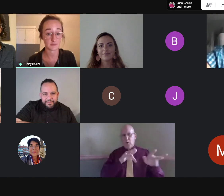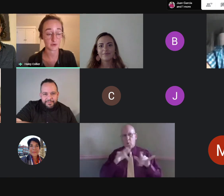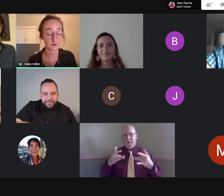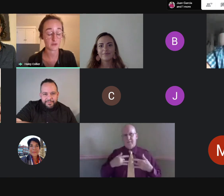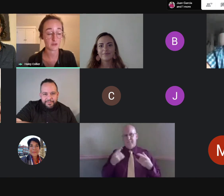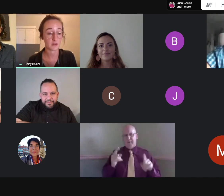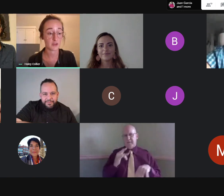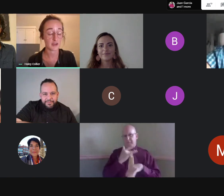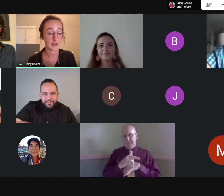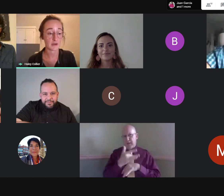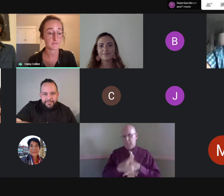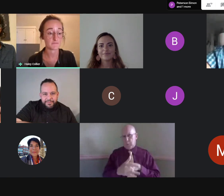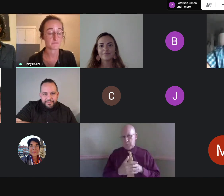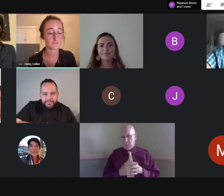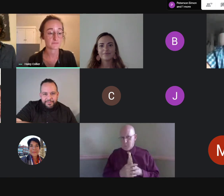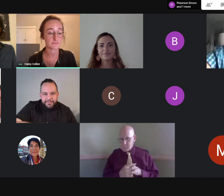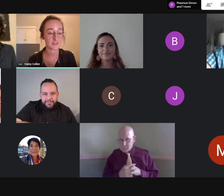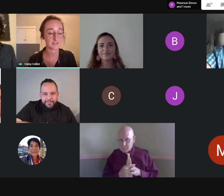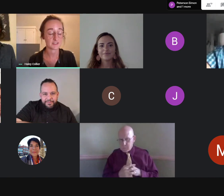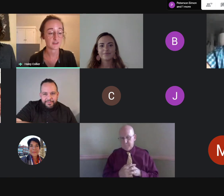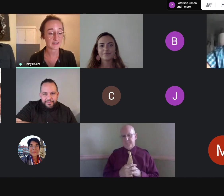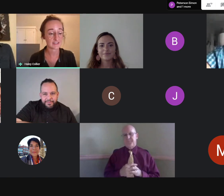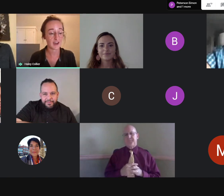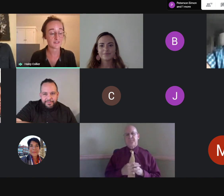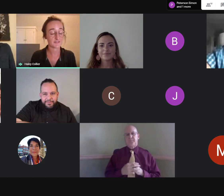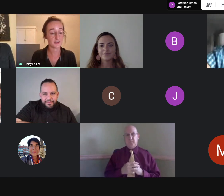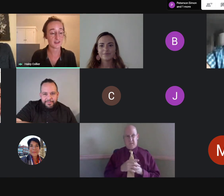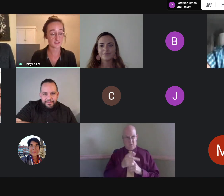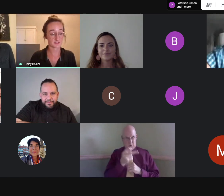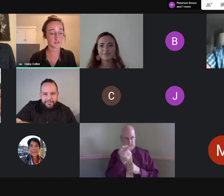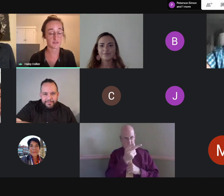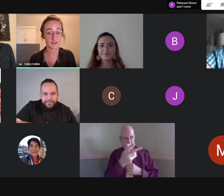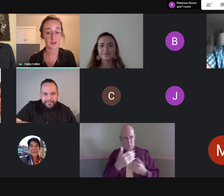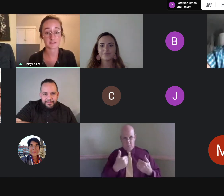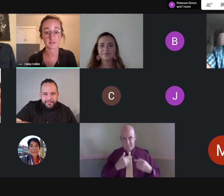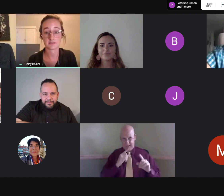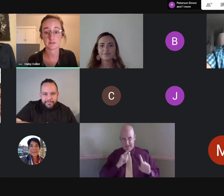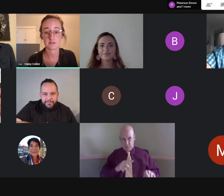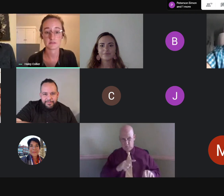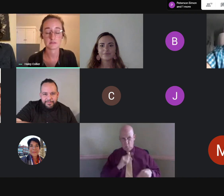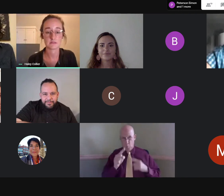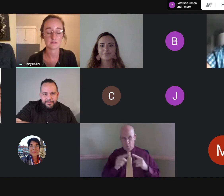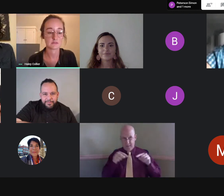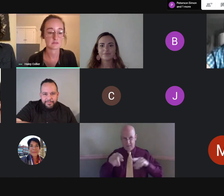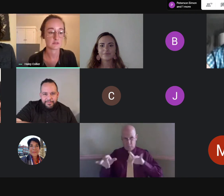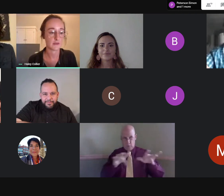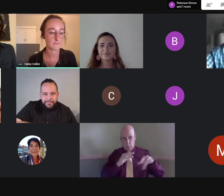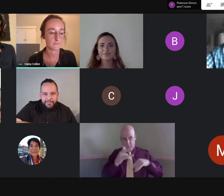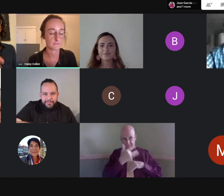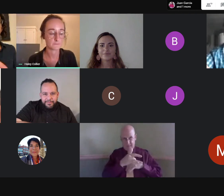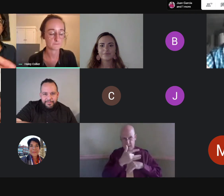be available? Do you guys have an answer for that?